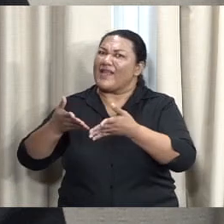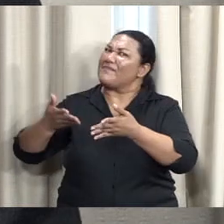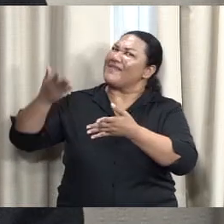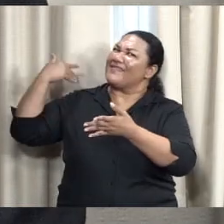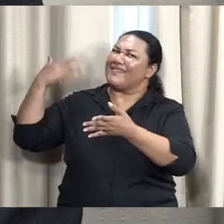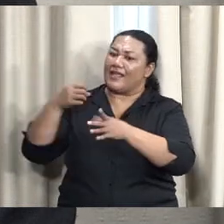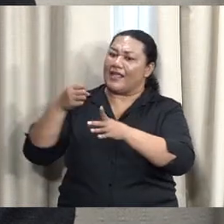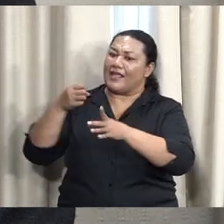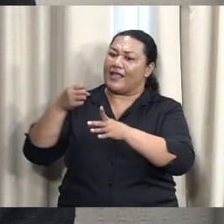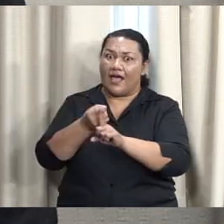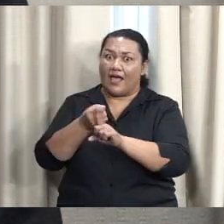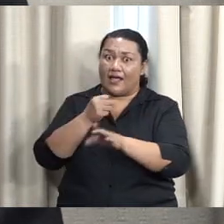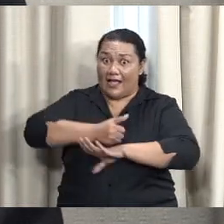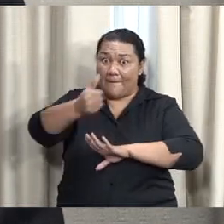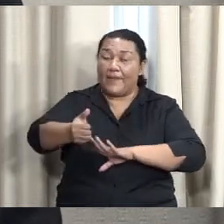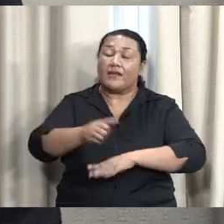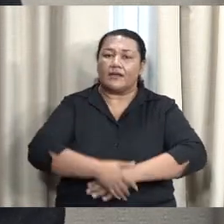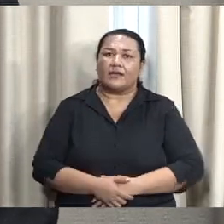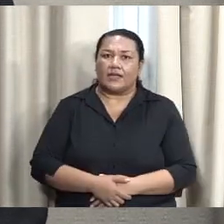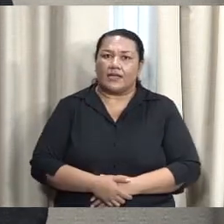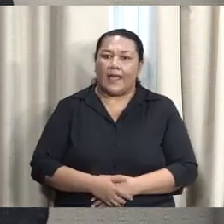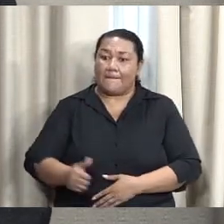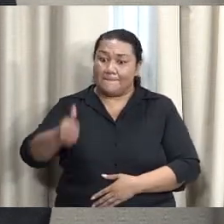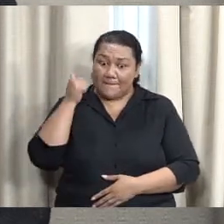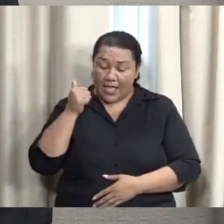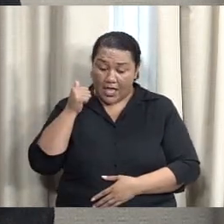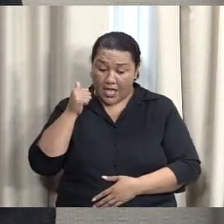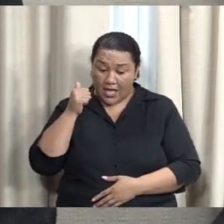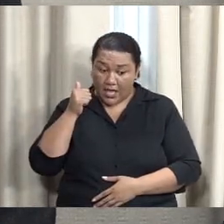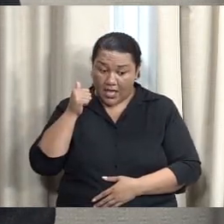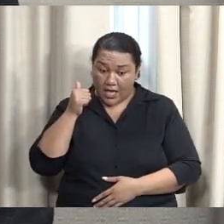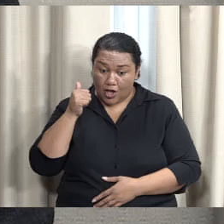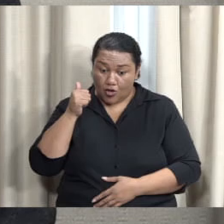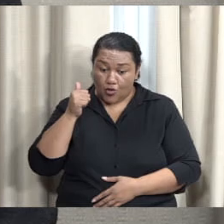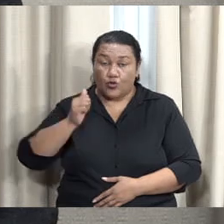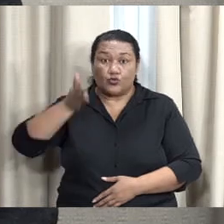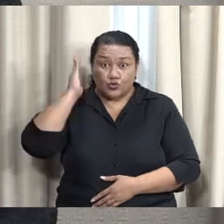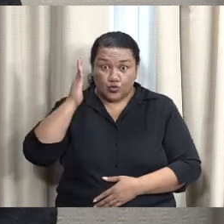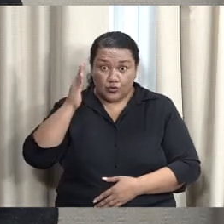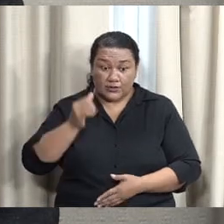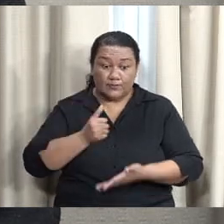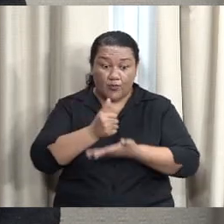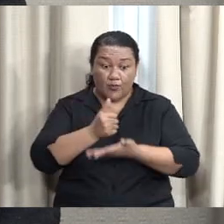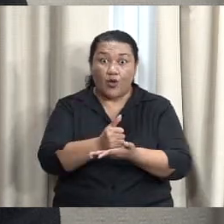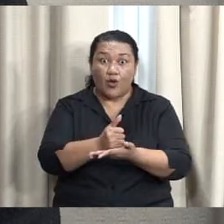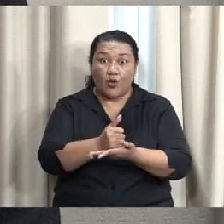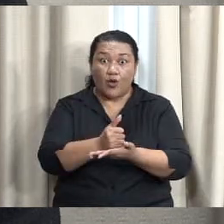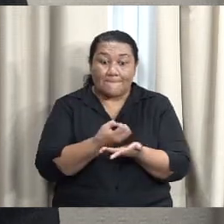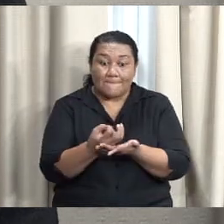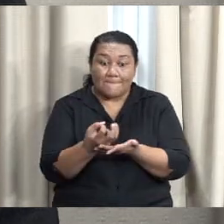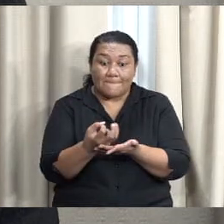the back to school support will be disbursed through the Vodafone M-Pesa and